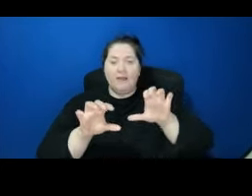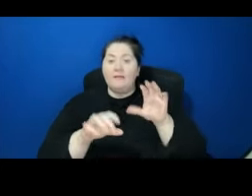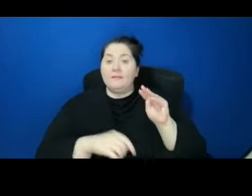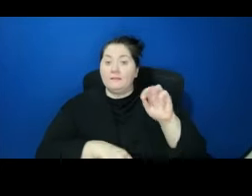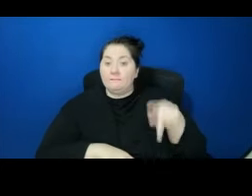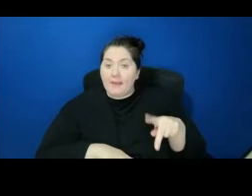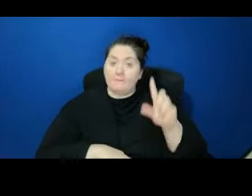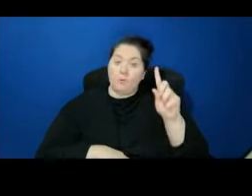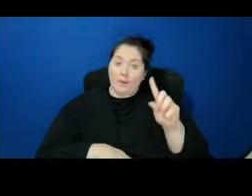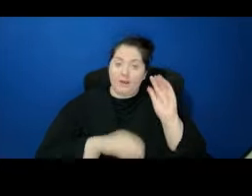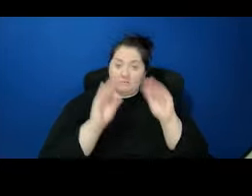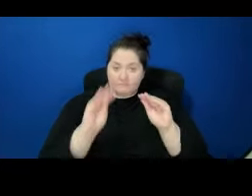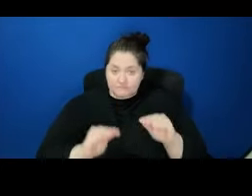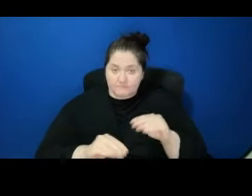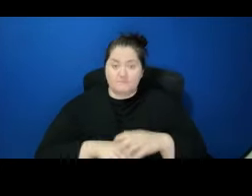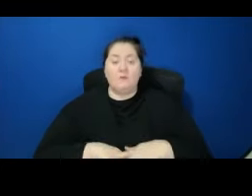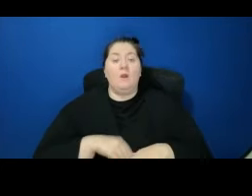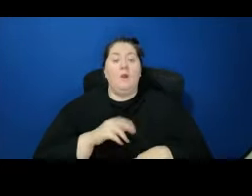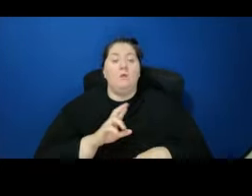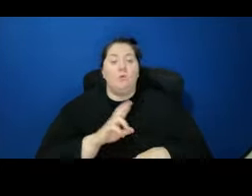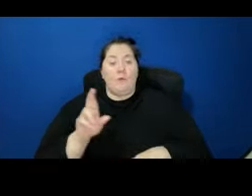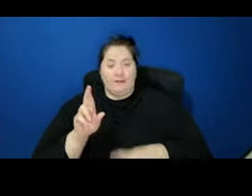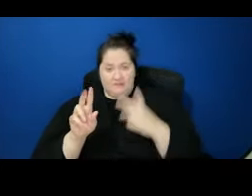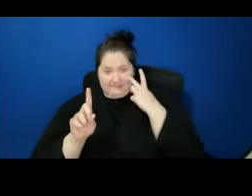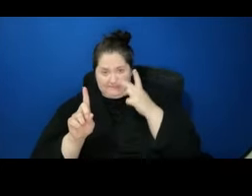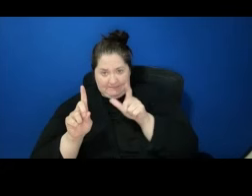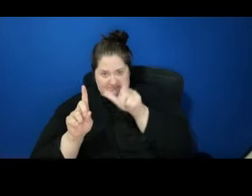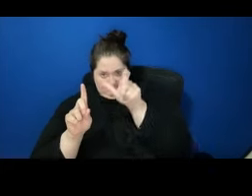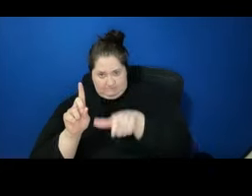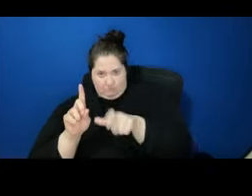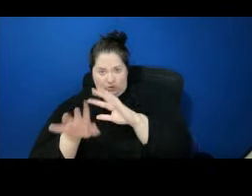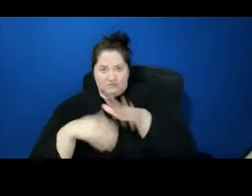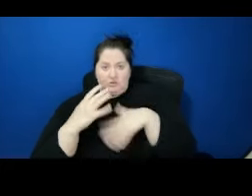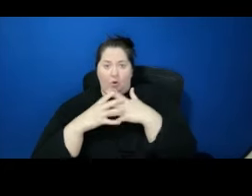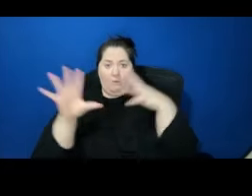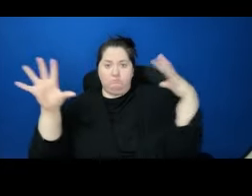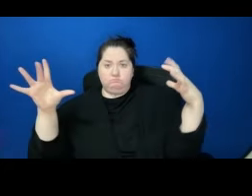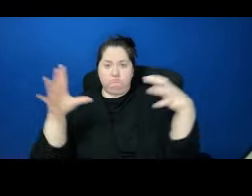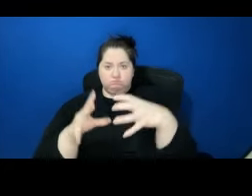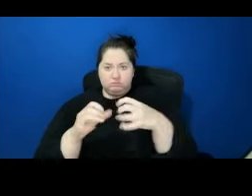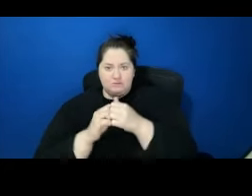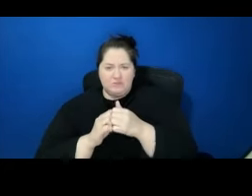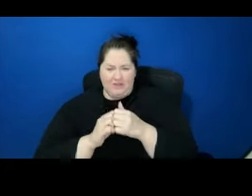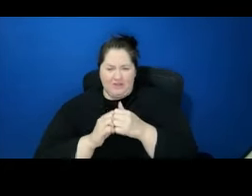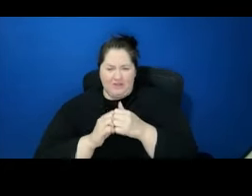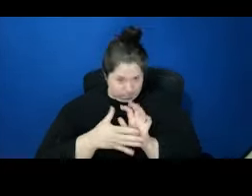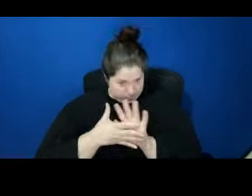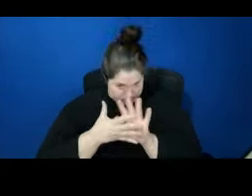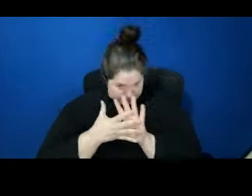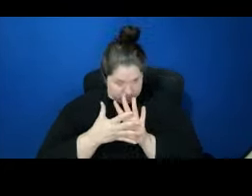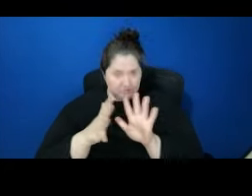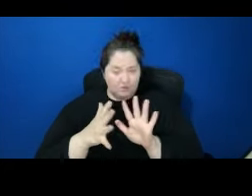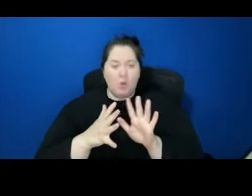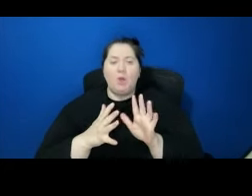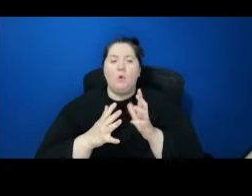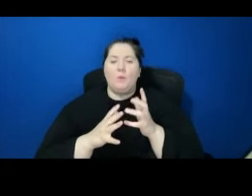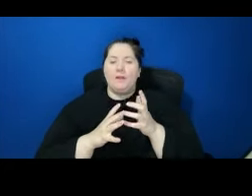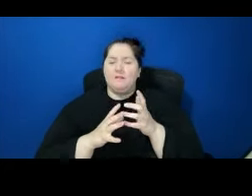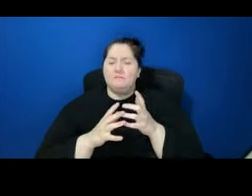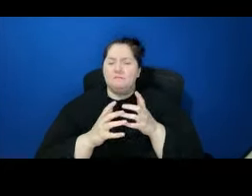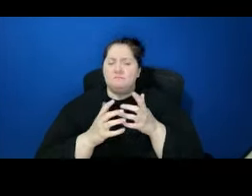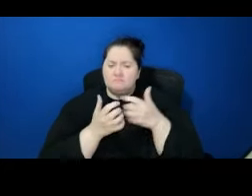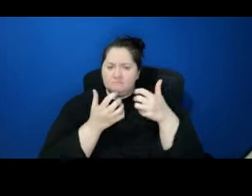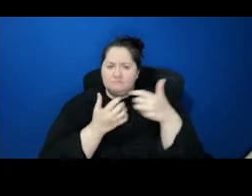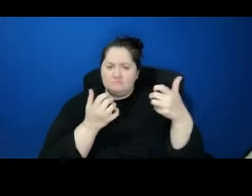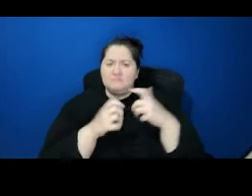that. On the right, you can see what that map looks like when you put it all together, but obviously there's a lot going on, so we're going to talk about it first, the